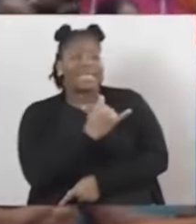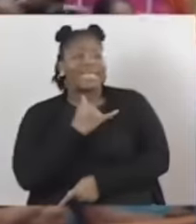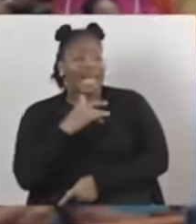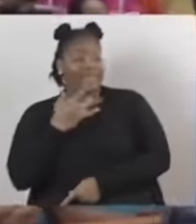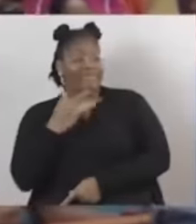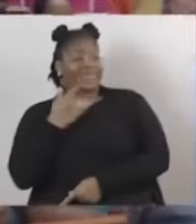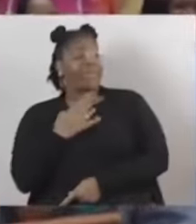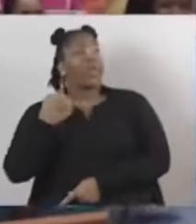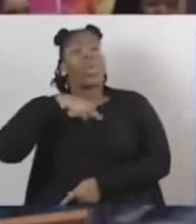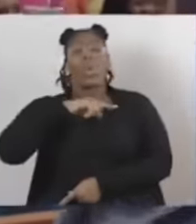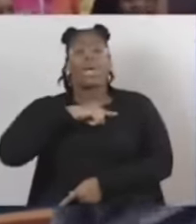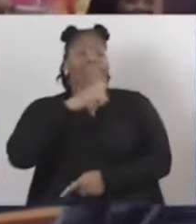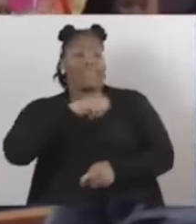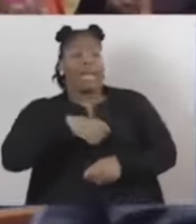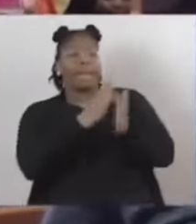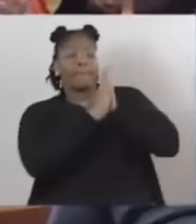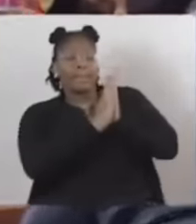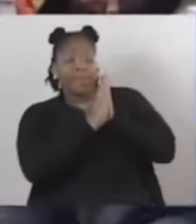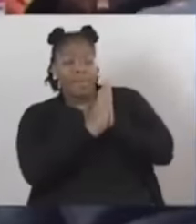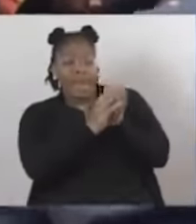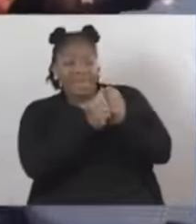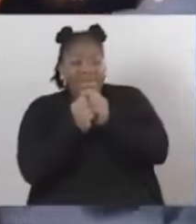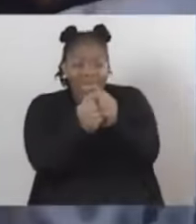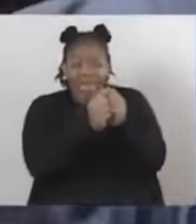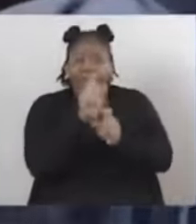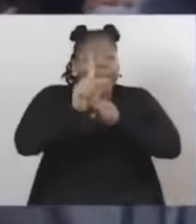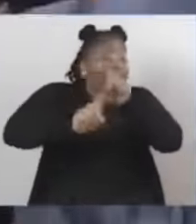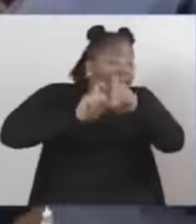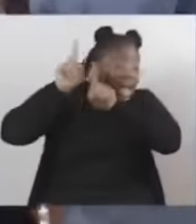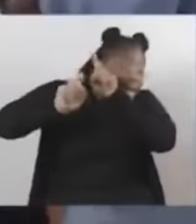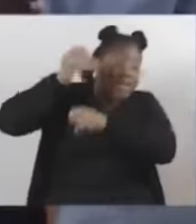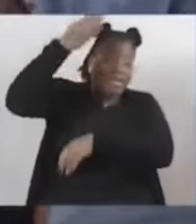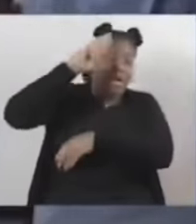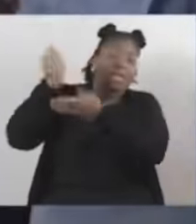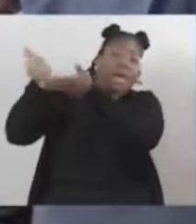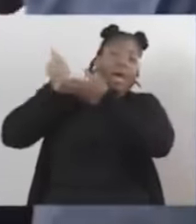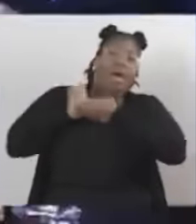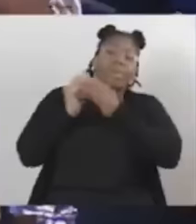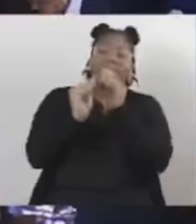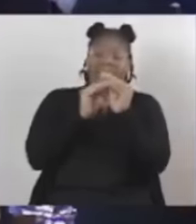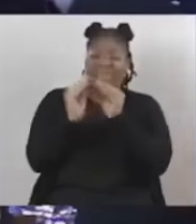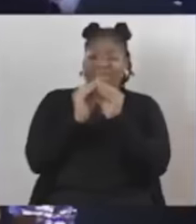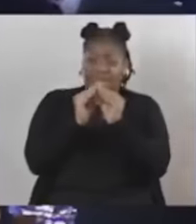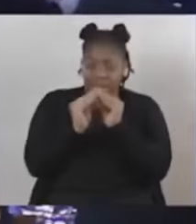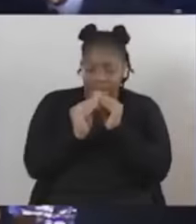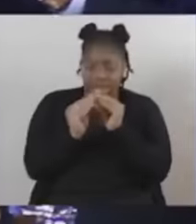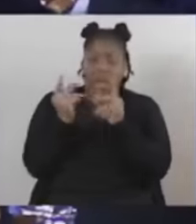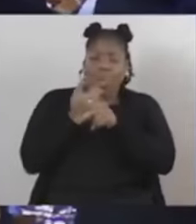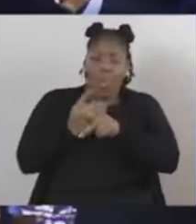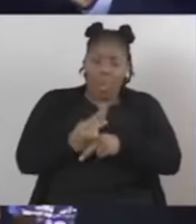go to the altar together and ask God to help us work it out. Do I have any company in this